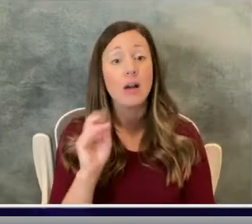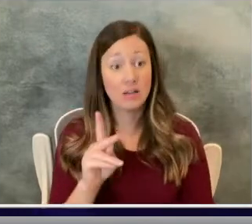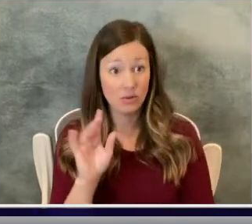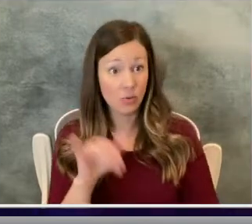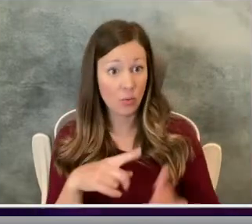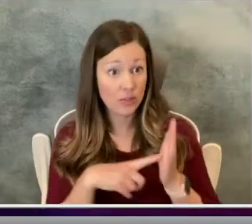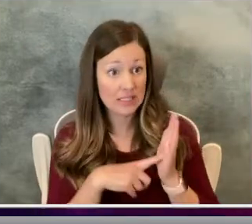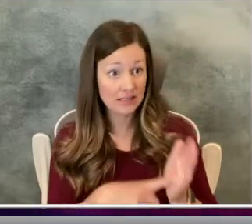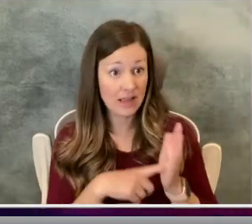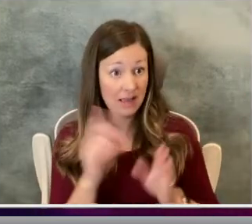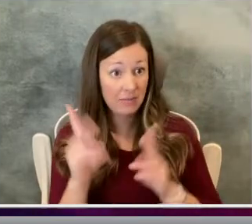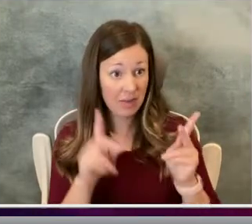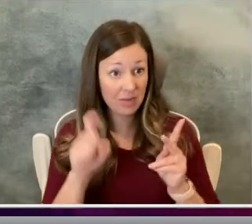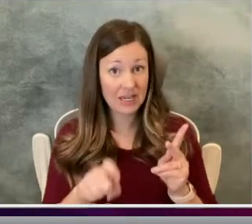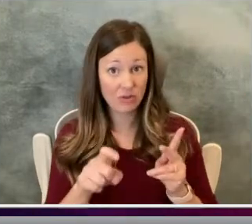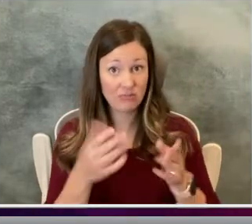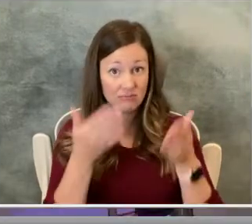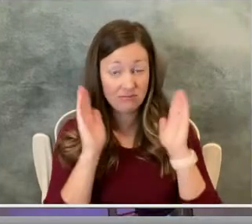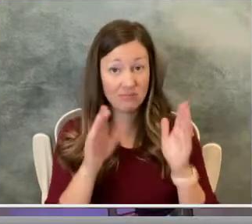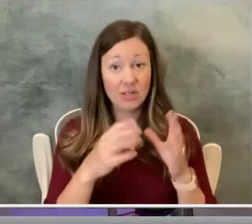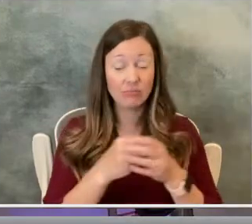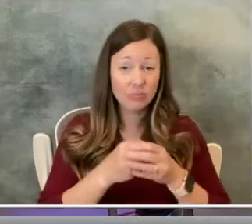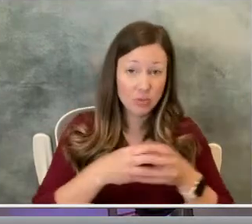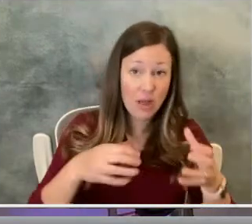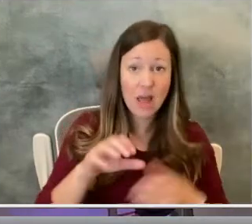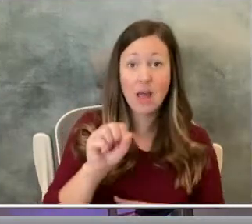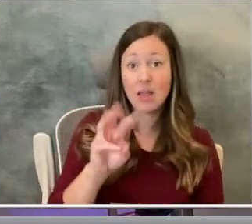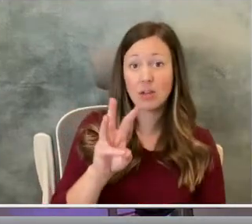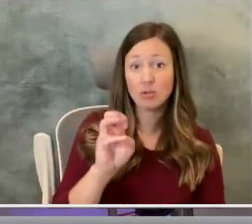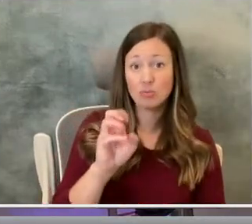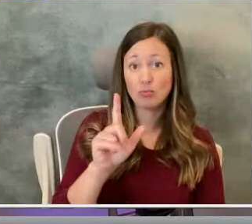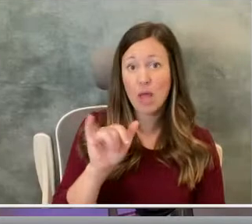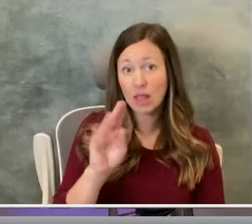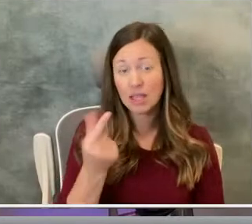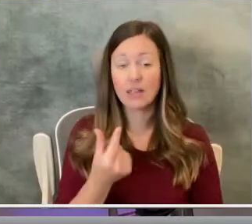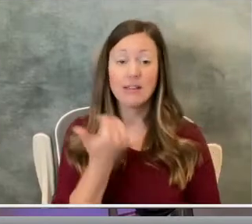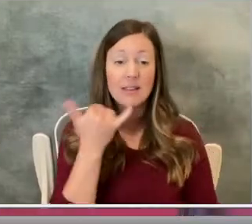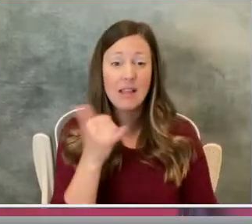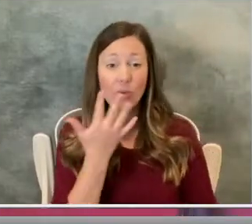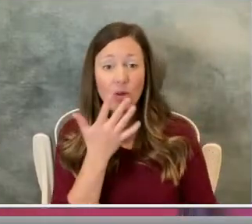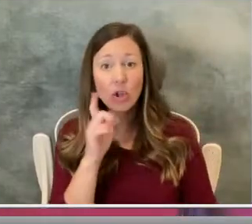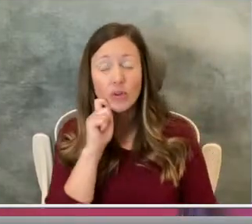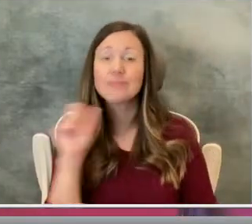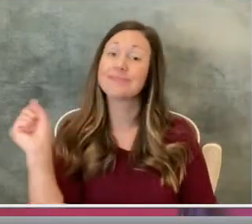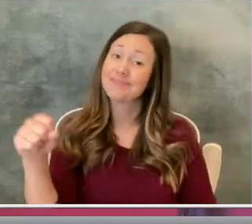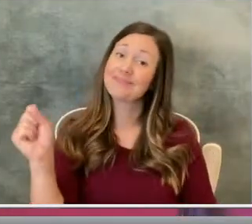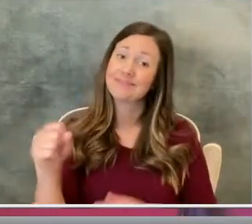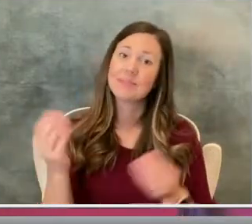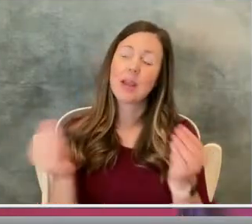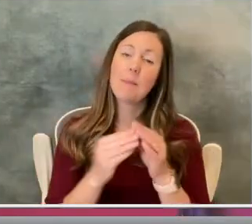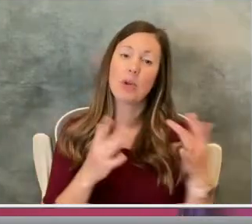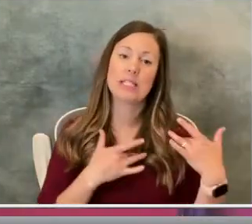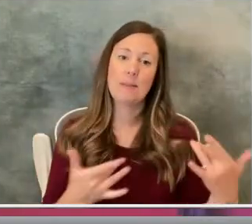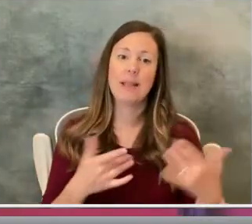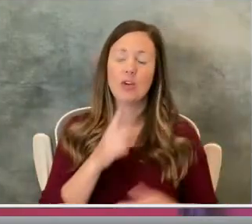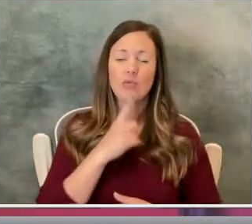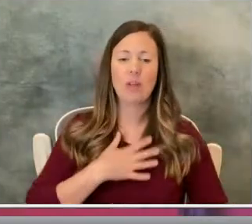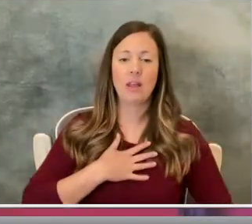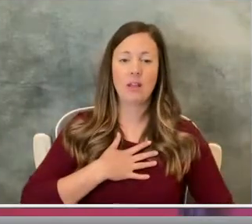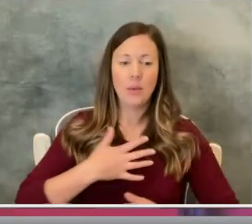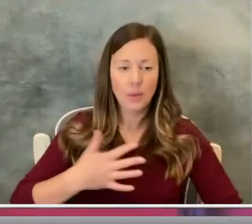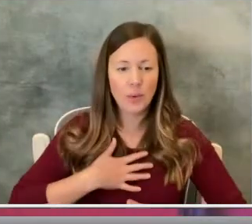to be looking at? Swelling, a tinge to the skin, things like that? Yeah, more typically it's, you know, you get shorter breath, early